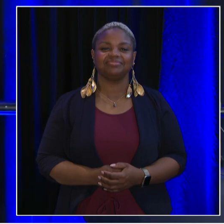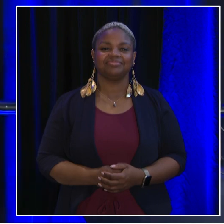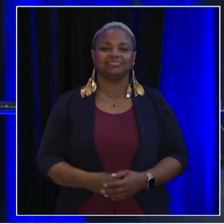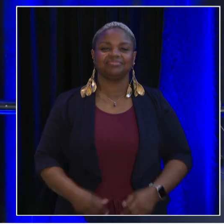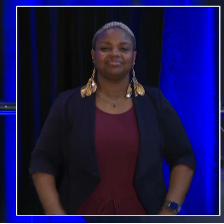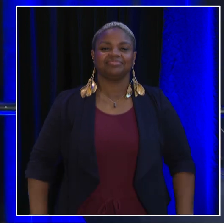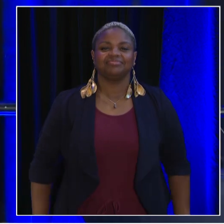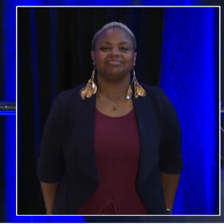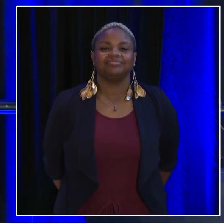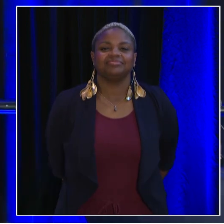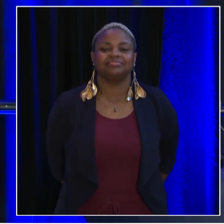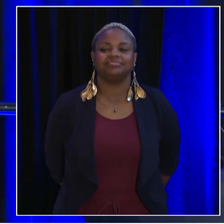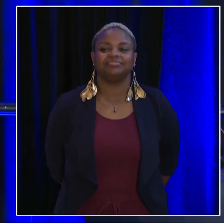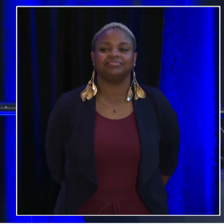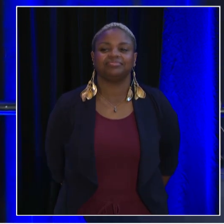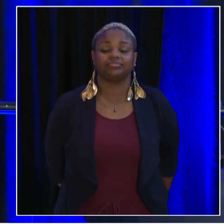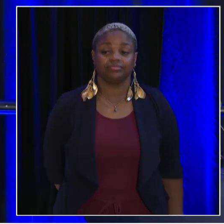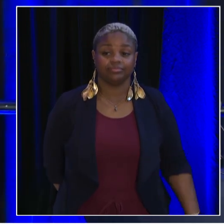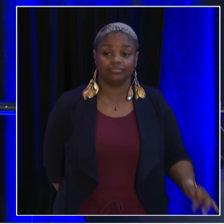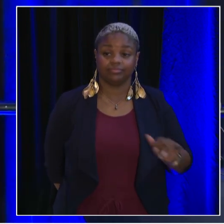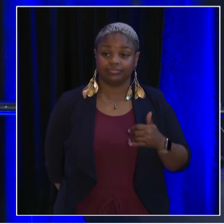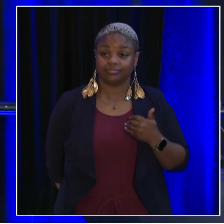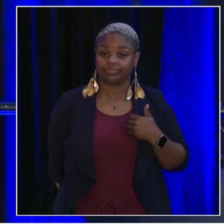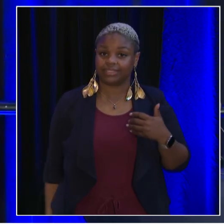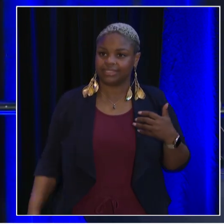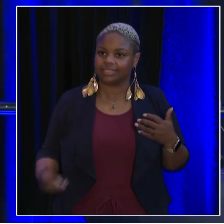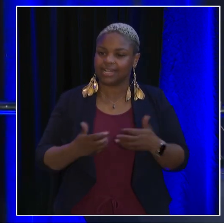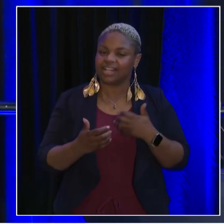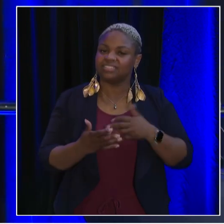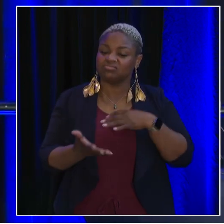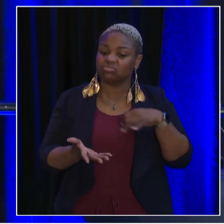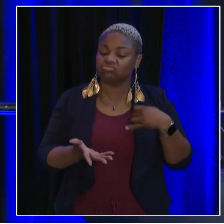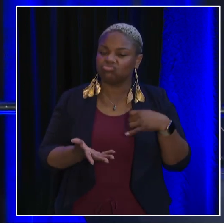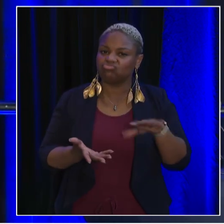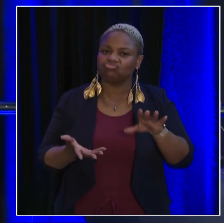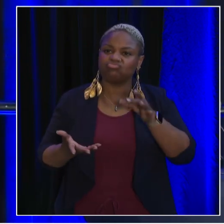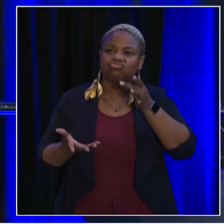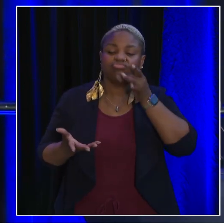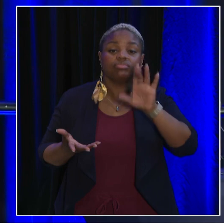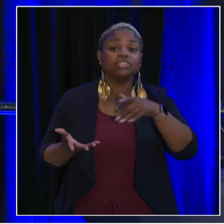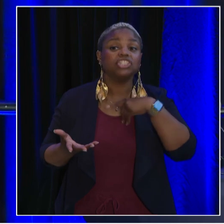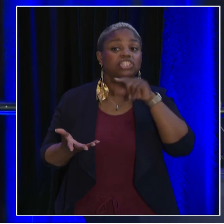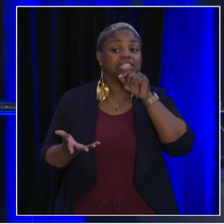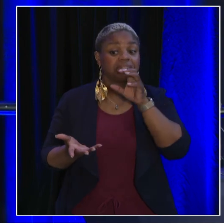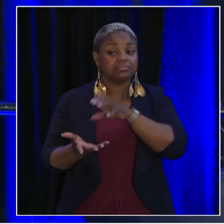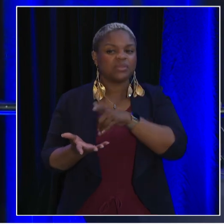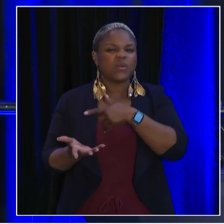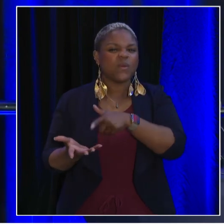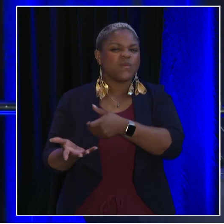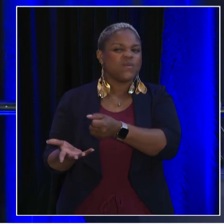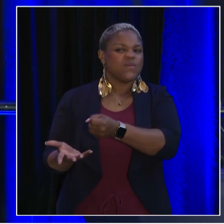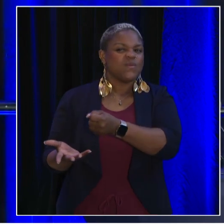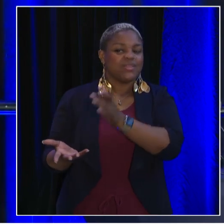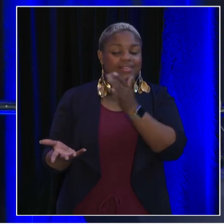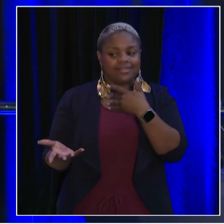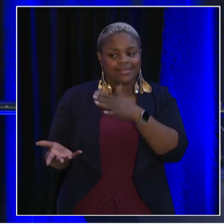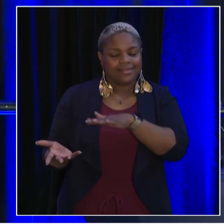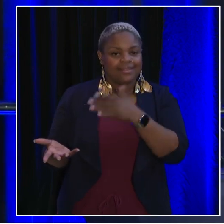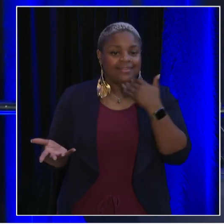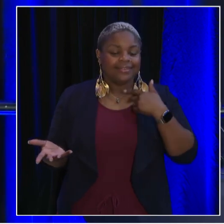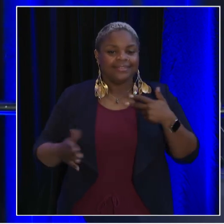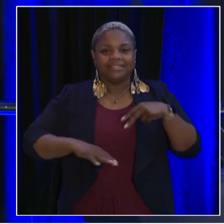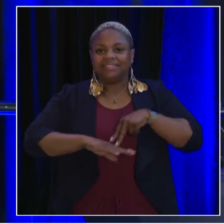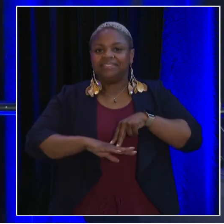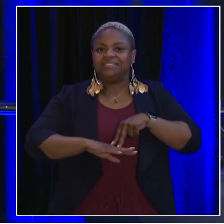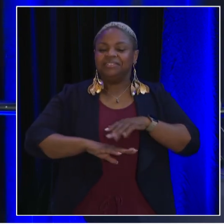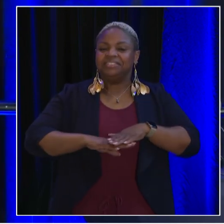Now, I also had the salad. It was delicious. And my chicken is just sitting on the side of the stage, so.